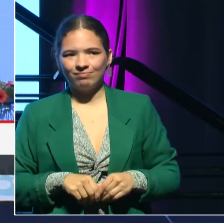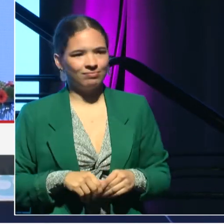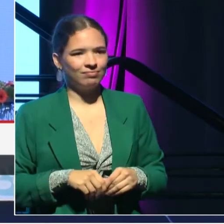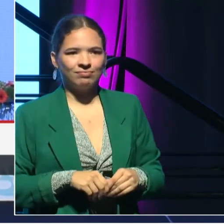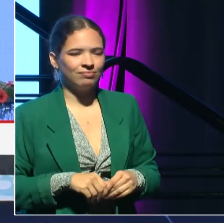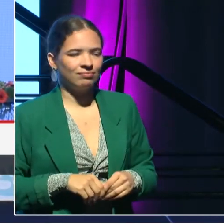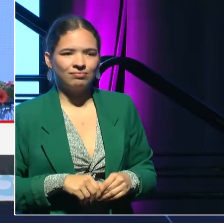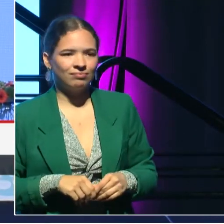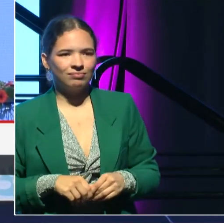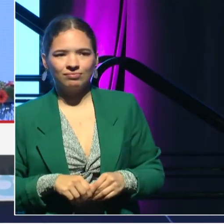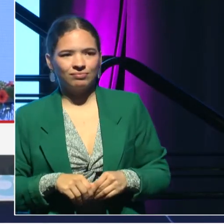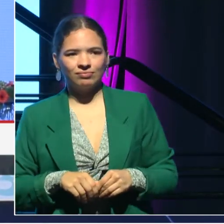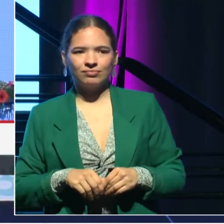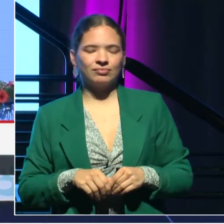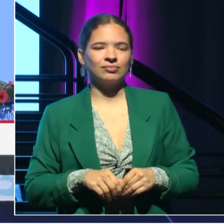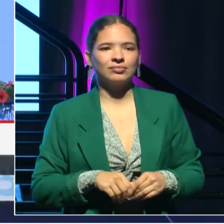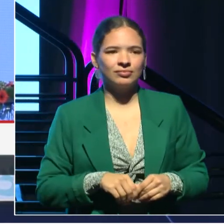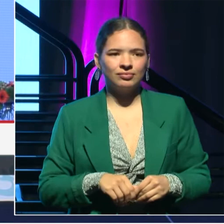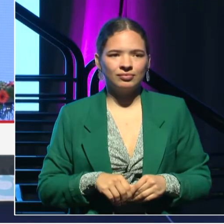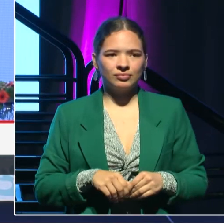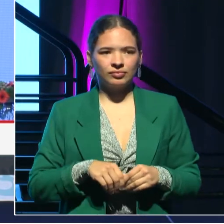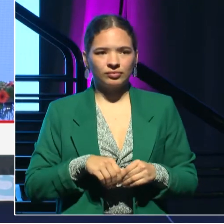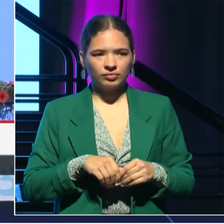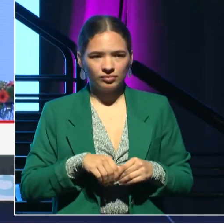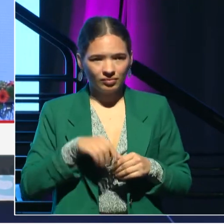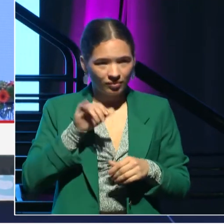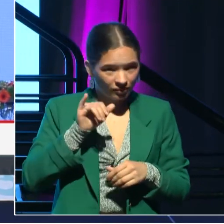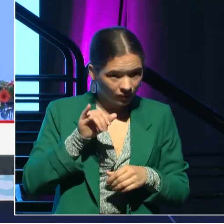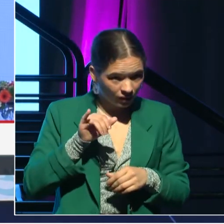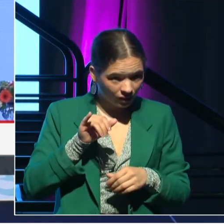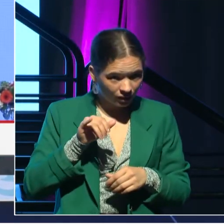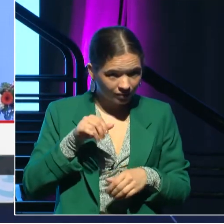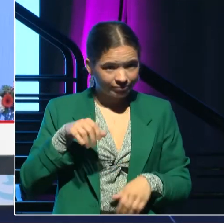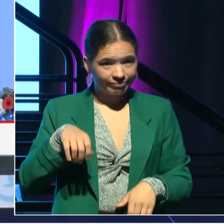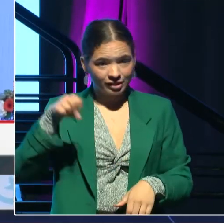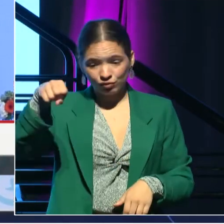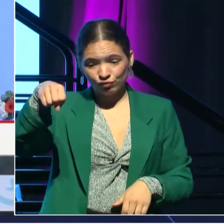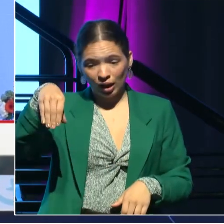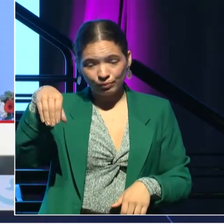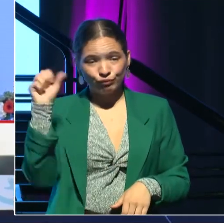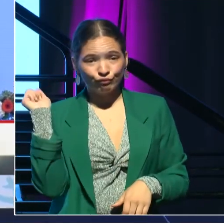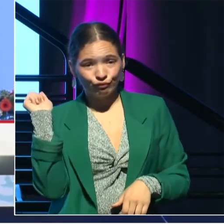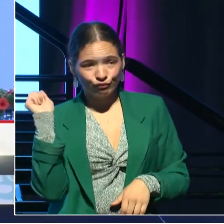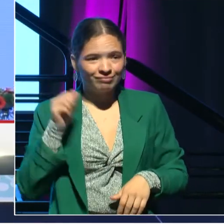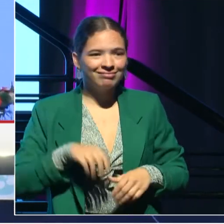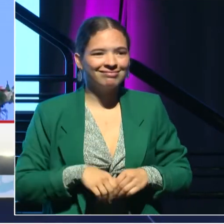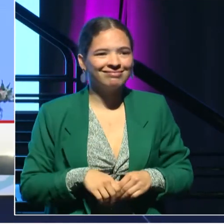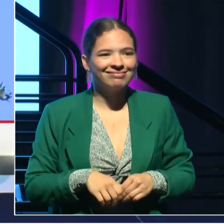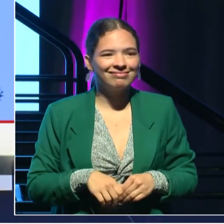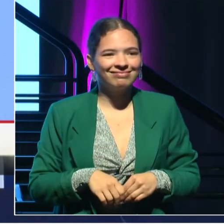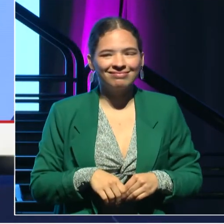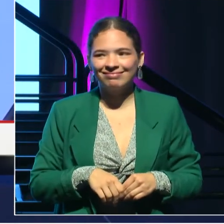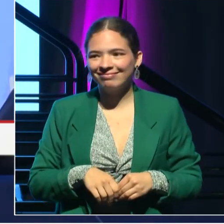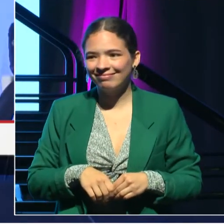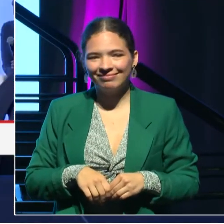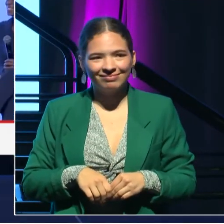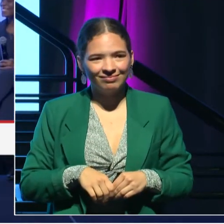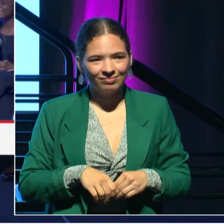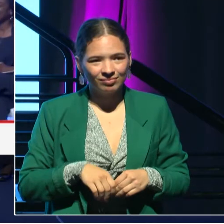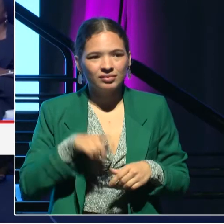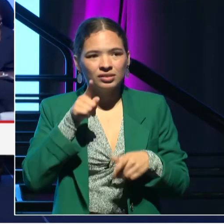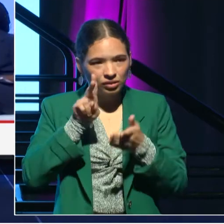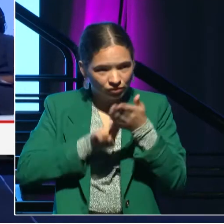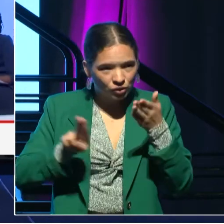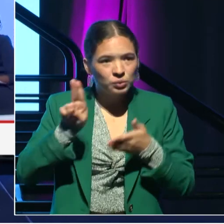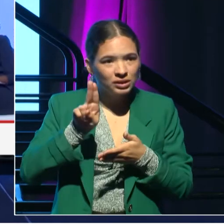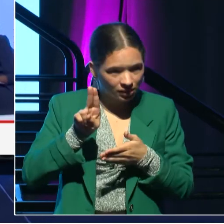I'm about to drop my microphone, but I won't. I won't. Thank you. And congratulations on your work at Tufts. Thank you so much. And you know what I'm loving,